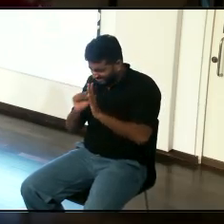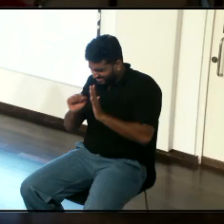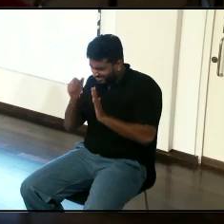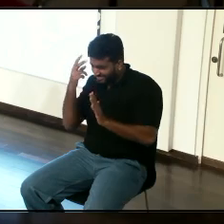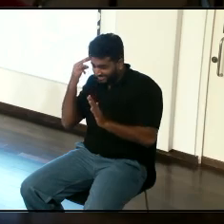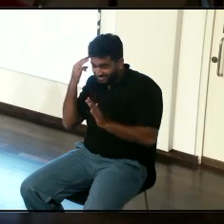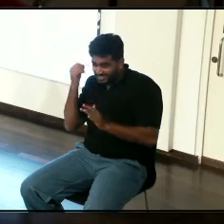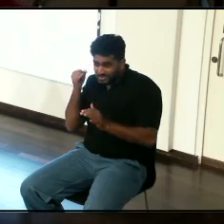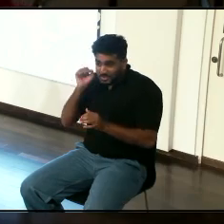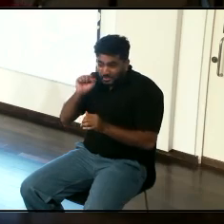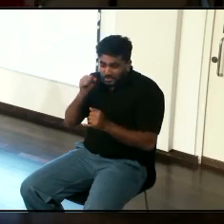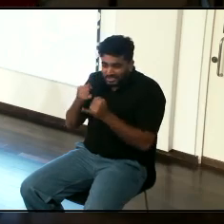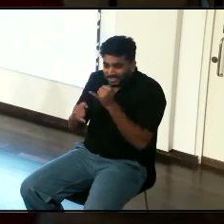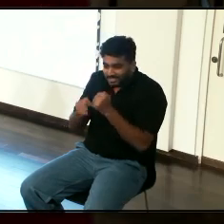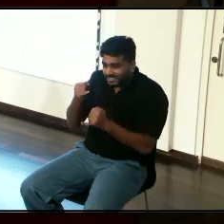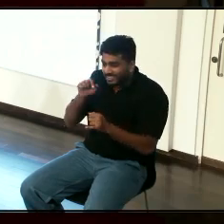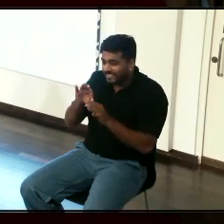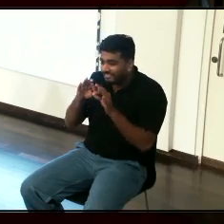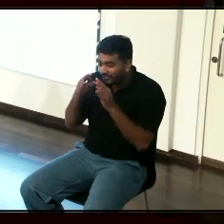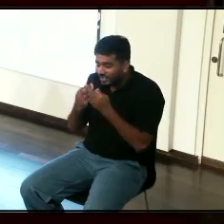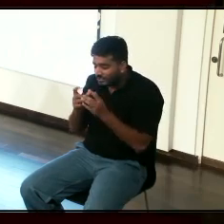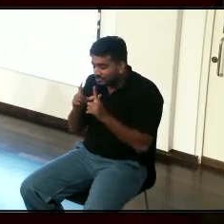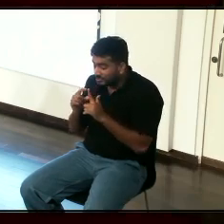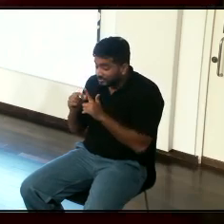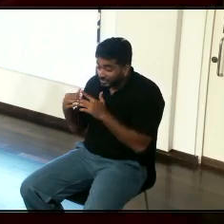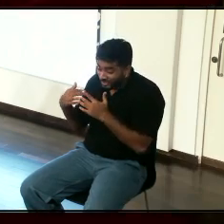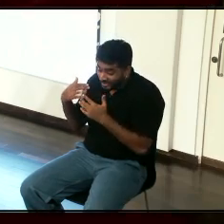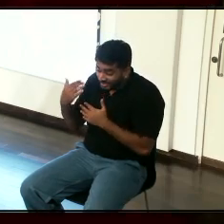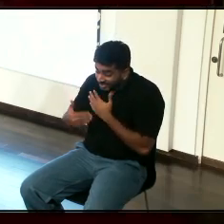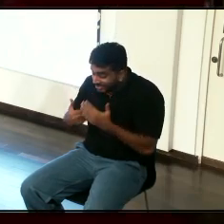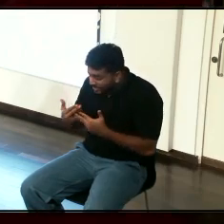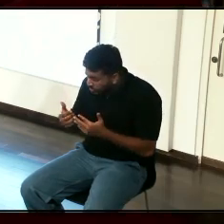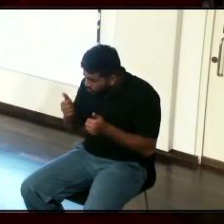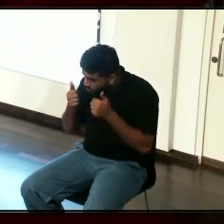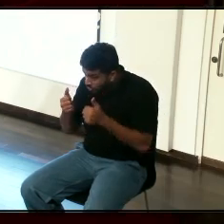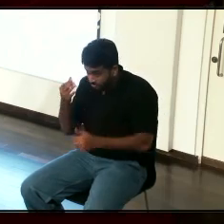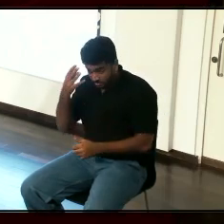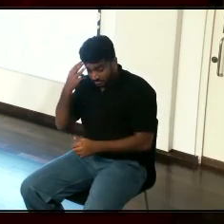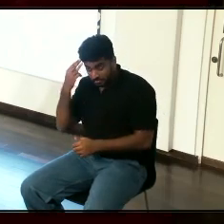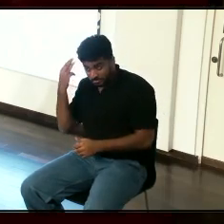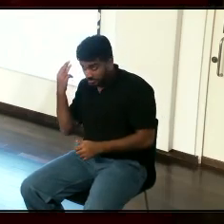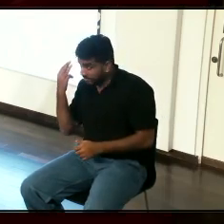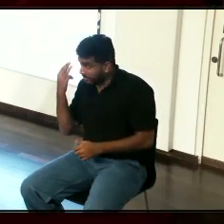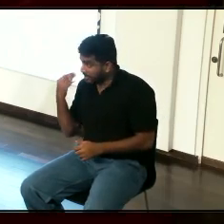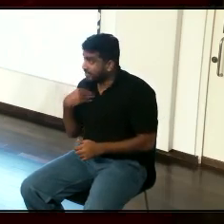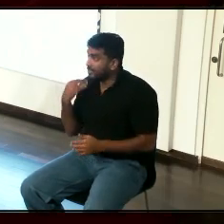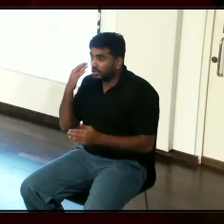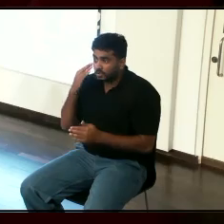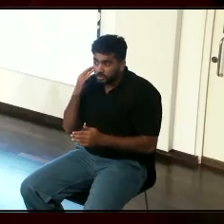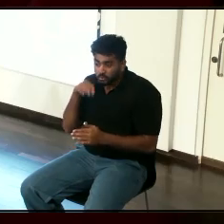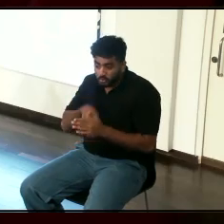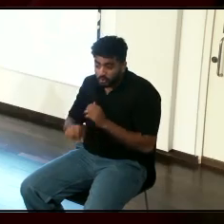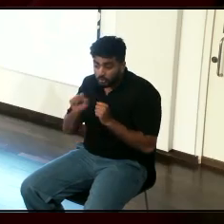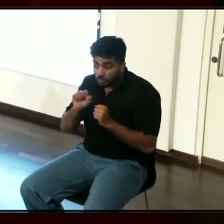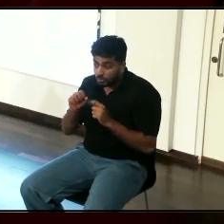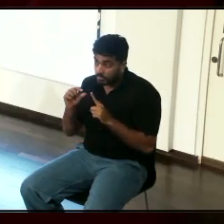the stories of what the families have been through, is it only the good memories, or because we know that Portuguese